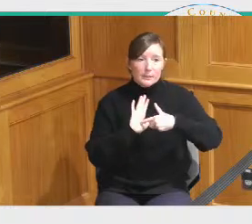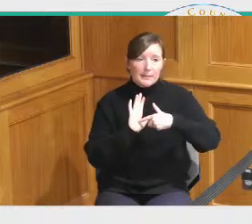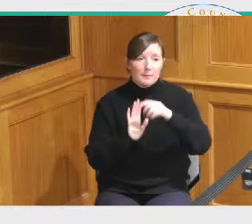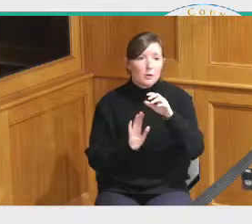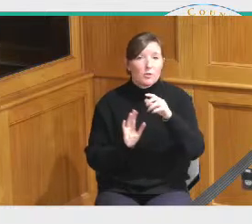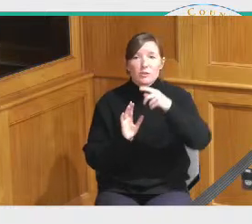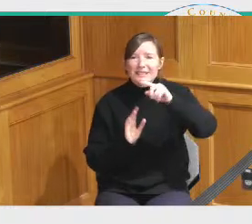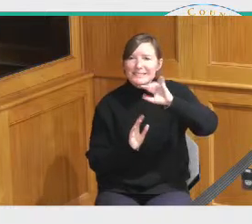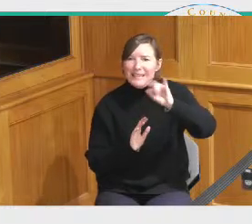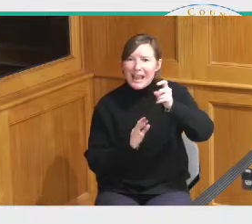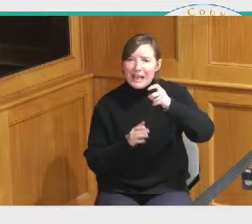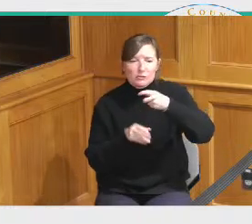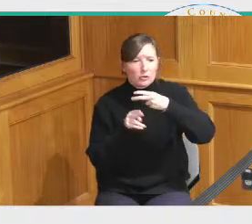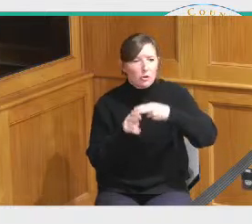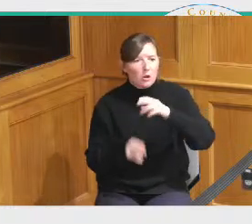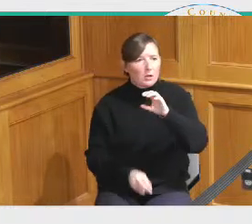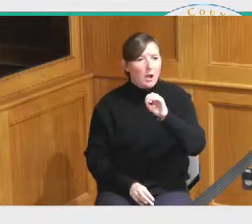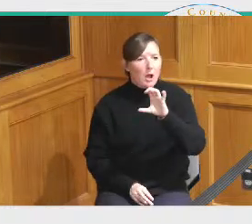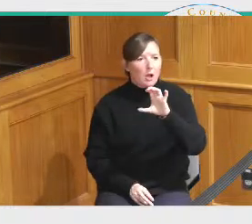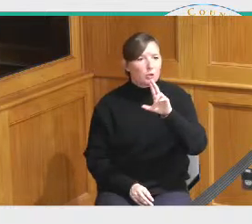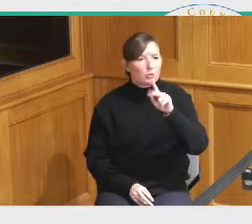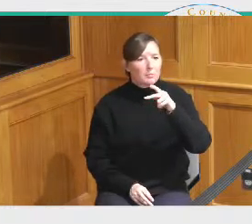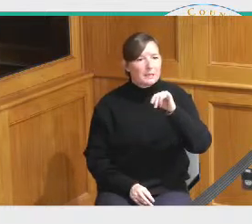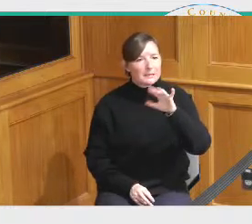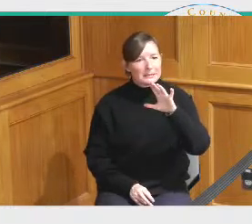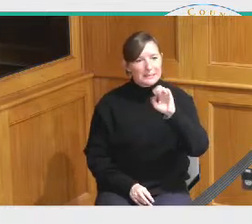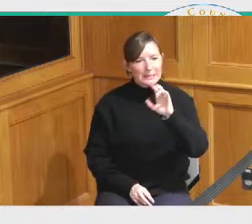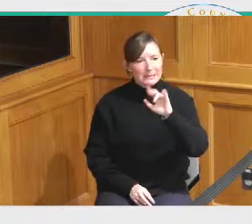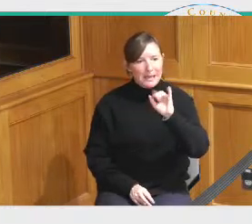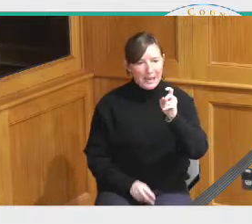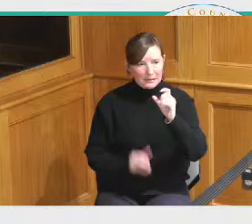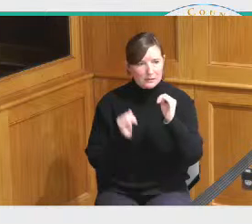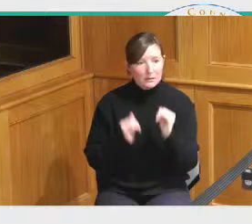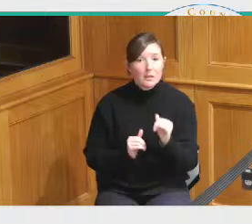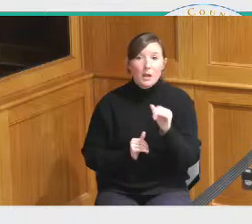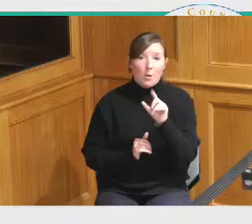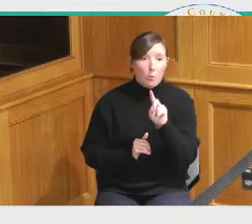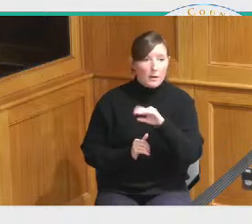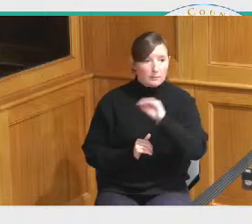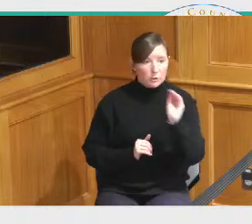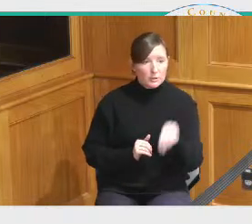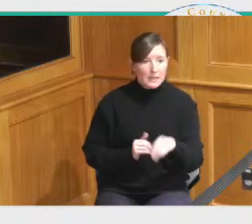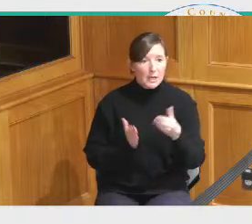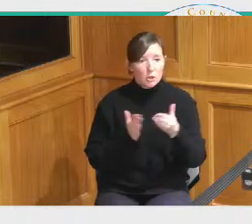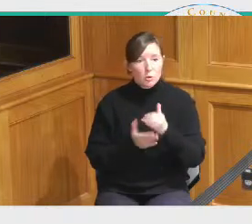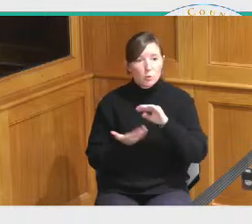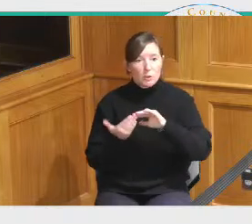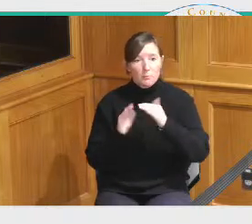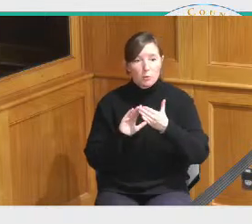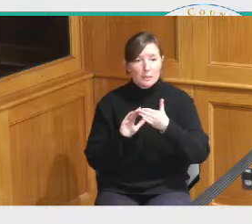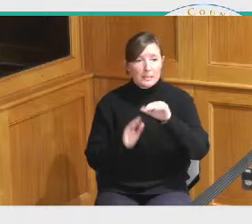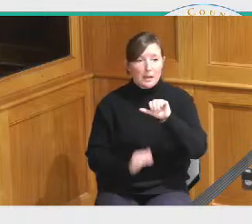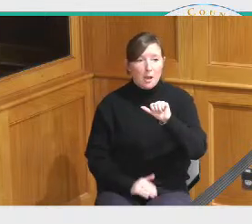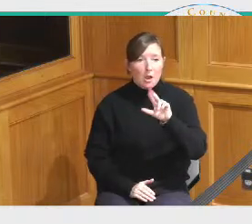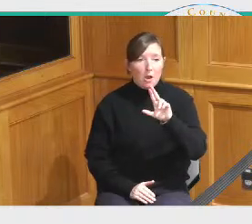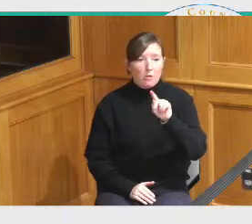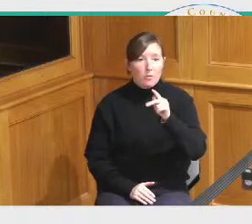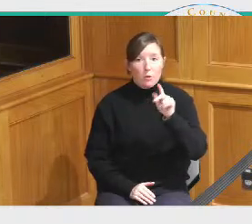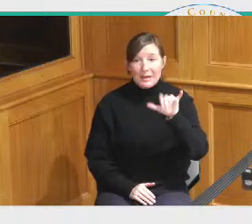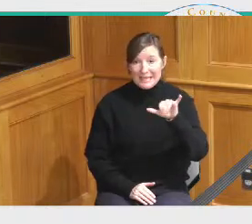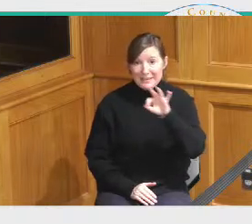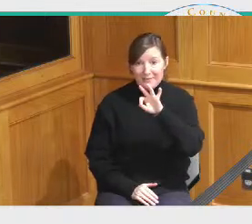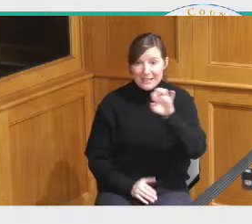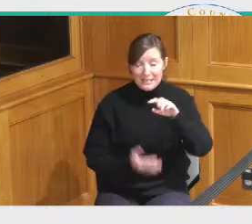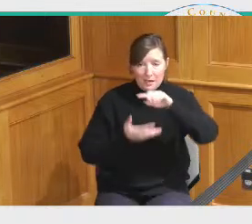incremental financing off of the headquarter hotel itself, a 1% new community authority fee that will be put into place. So all of these things